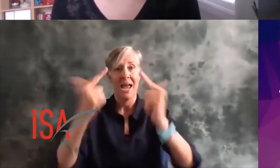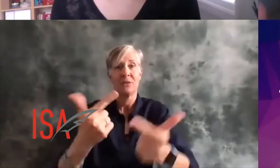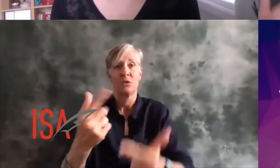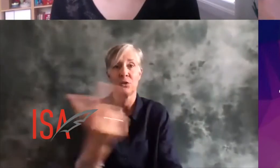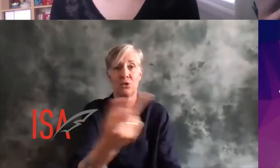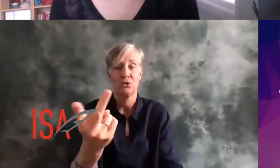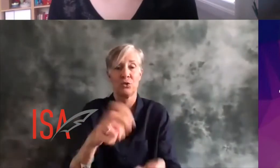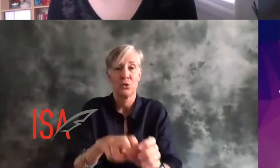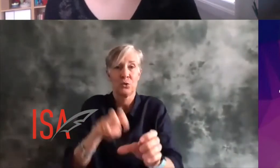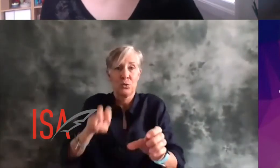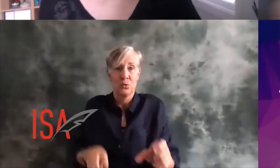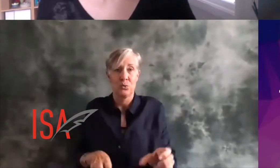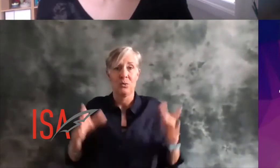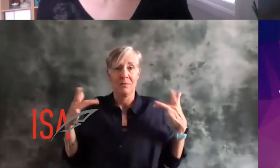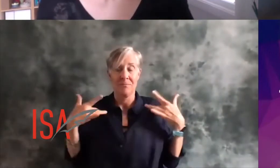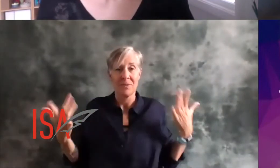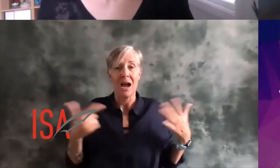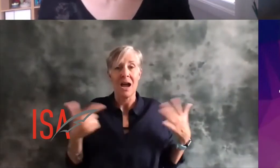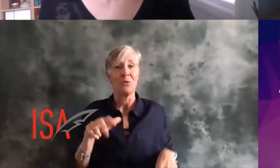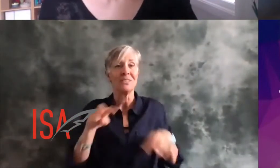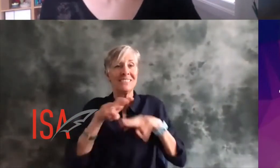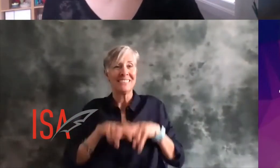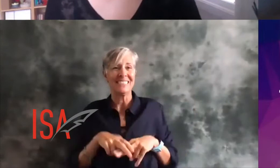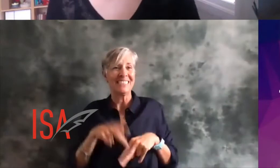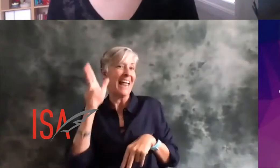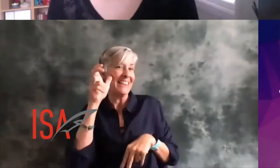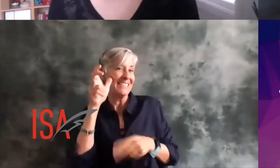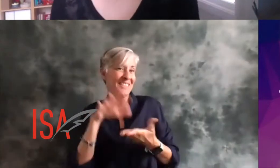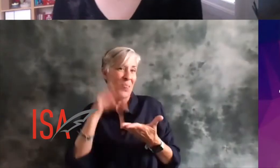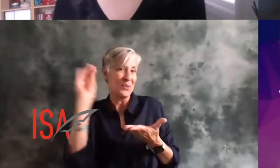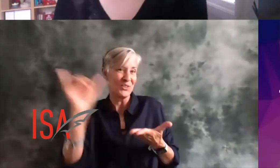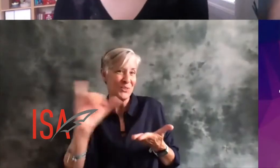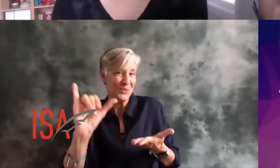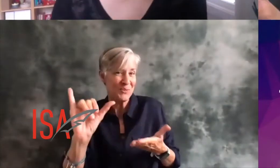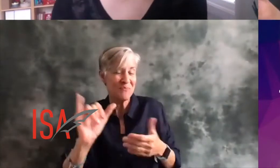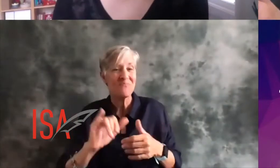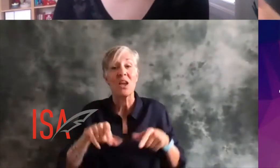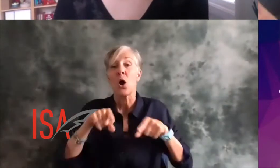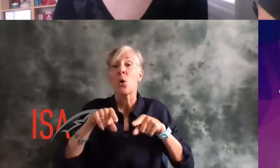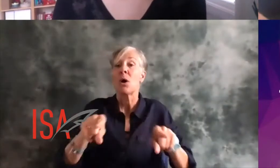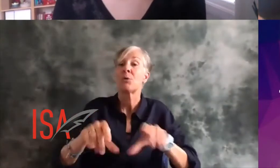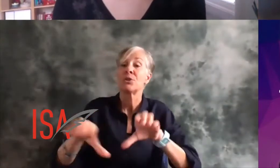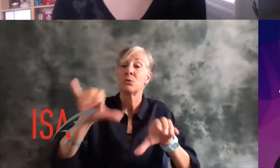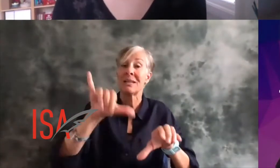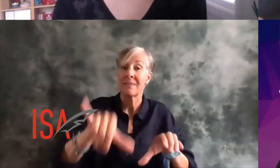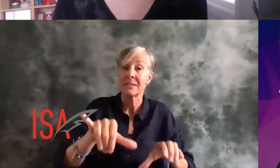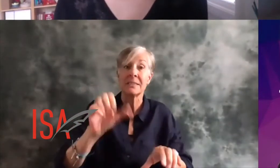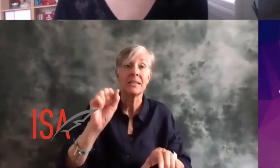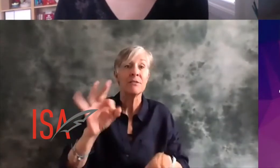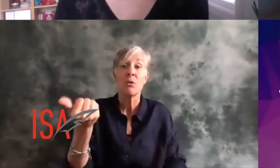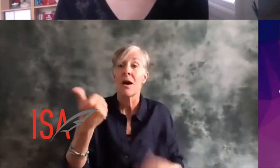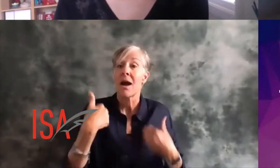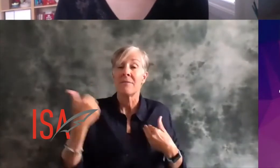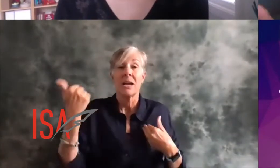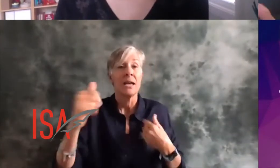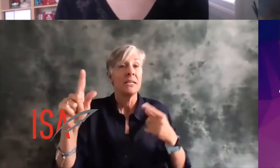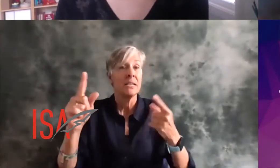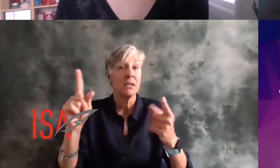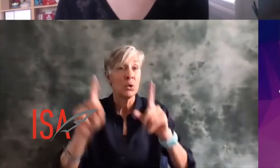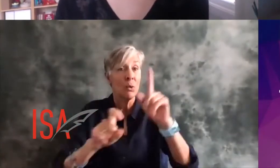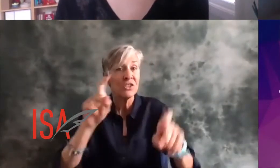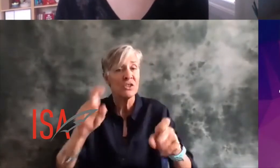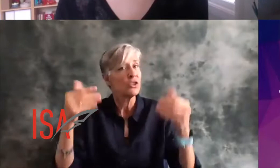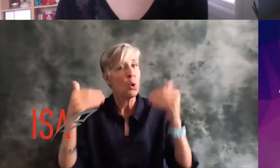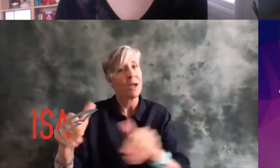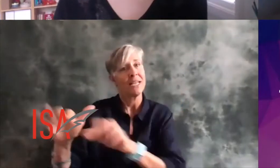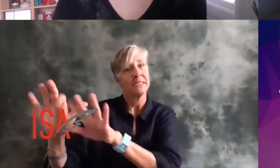both to talk, so that I can also listen and learn. And then while we're doing this, guys, if you have questions, go ahead